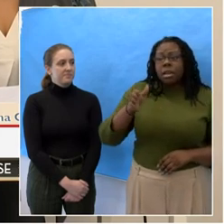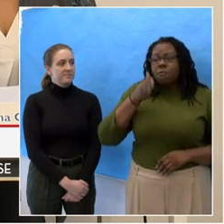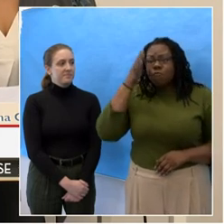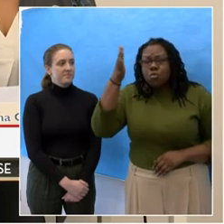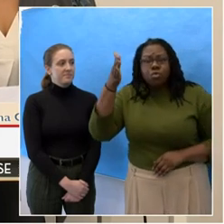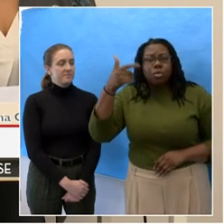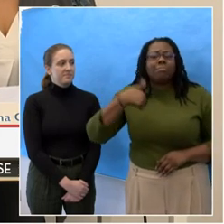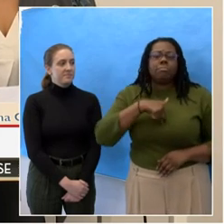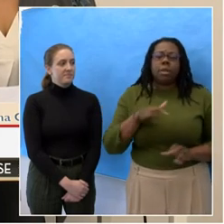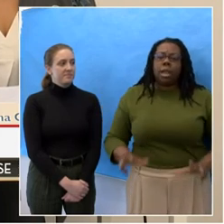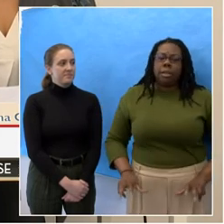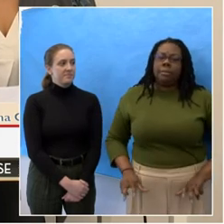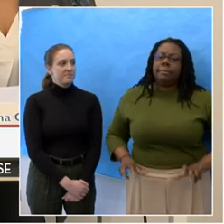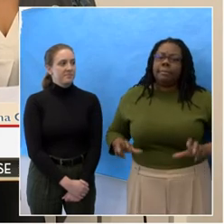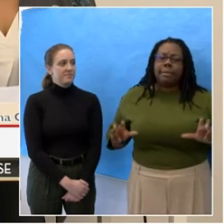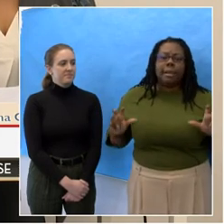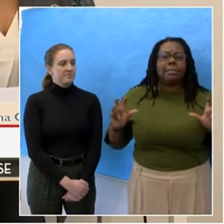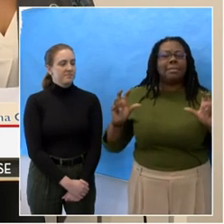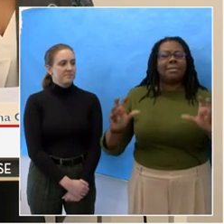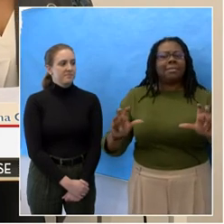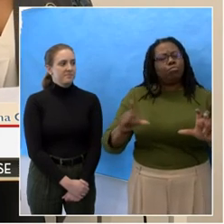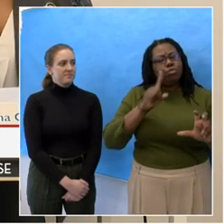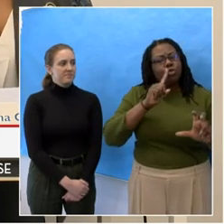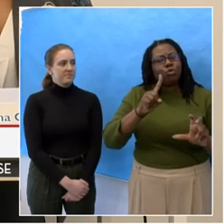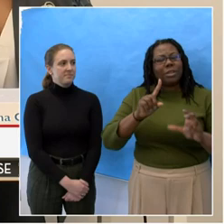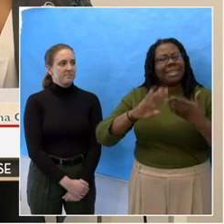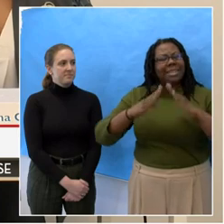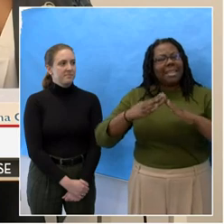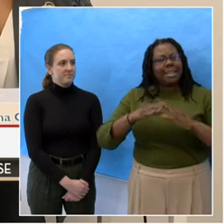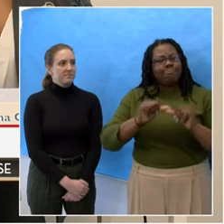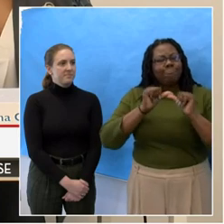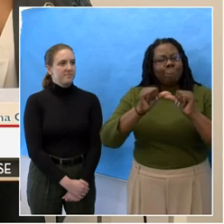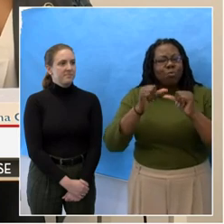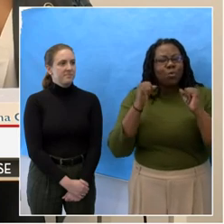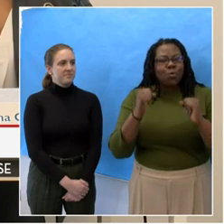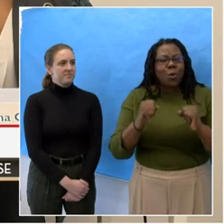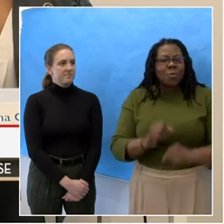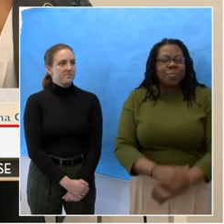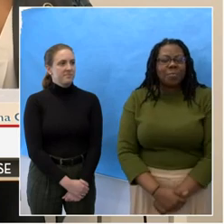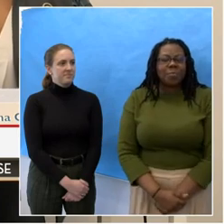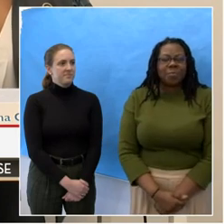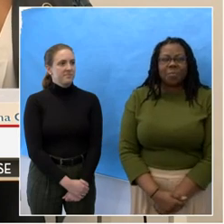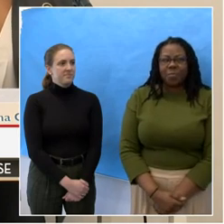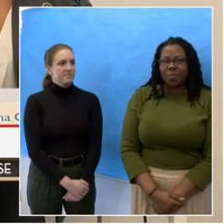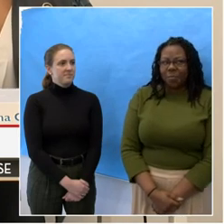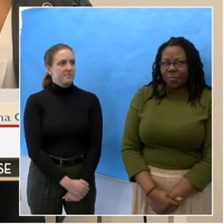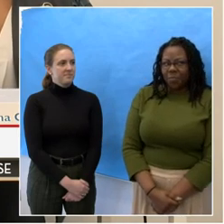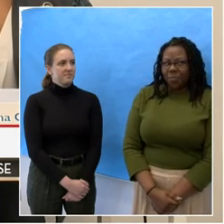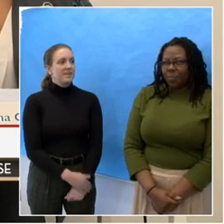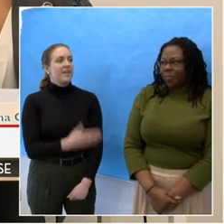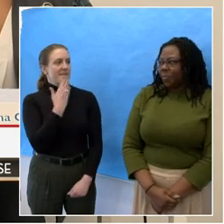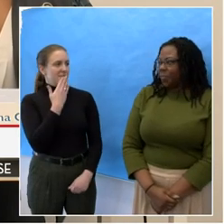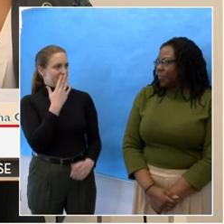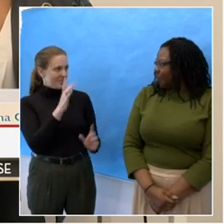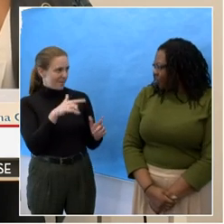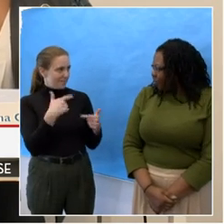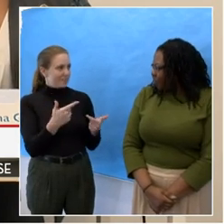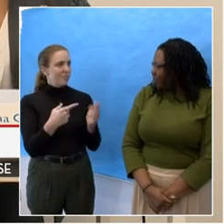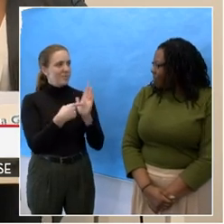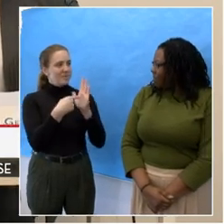the vitality of the city remains strong. Thank you for that, Representative Chen.